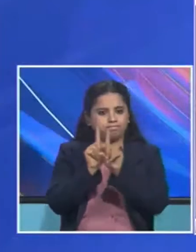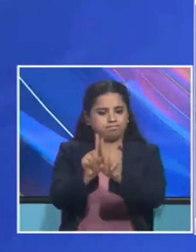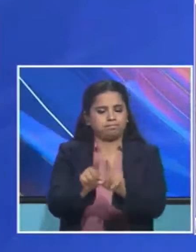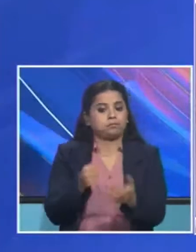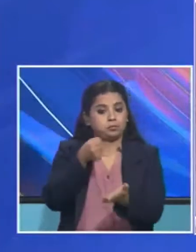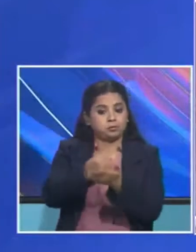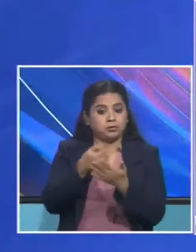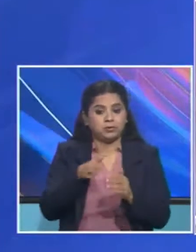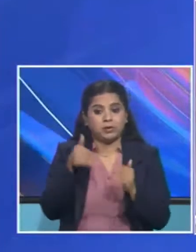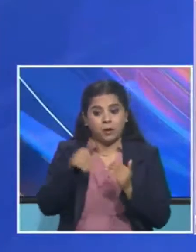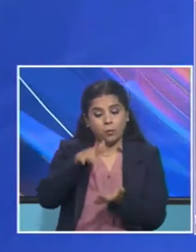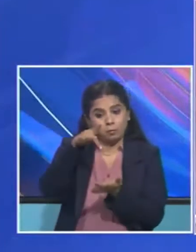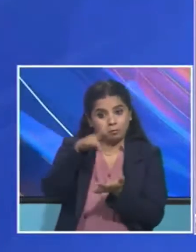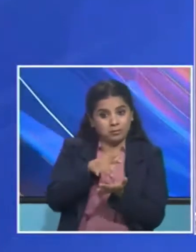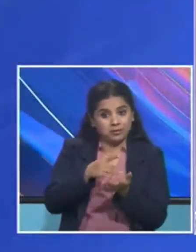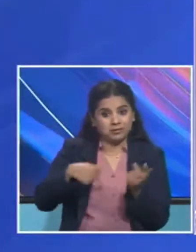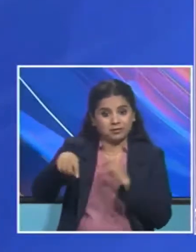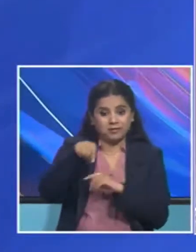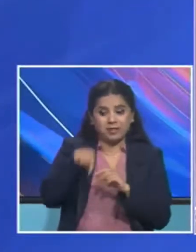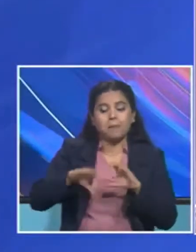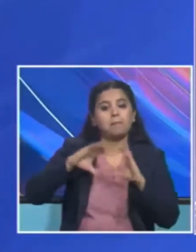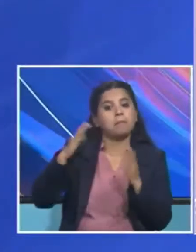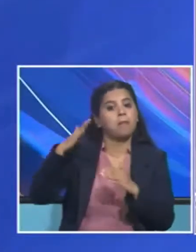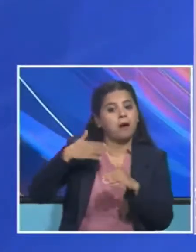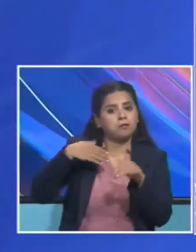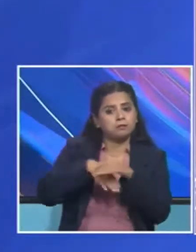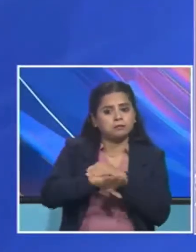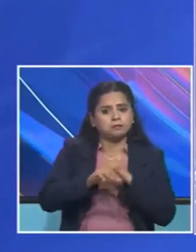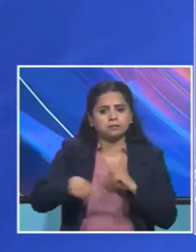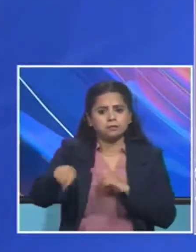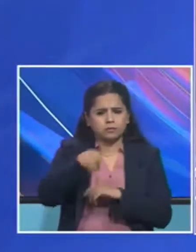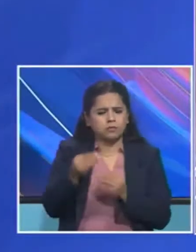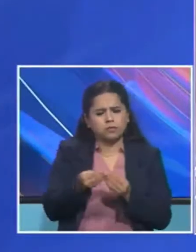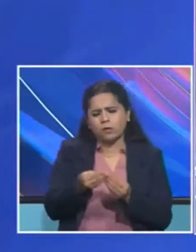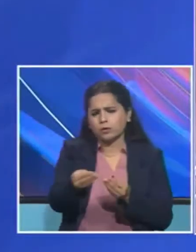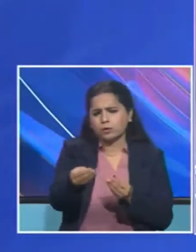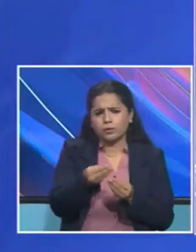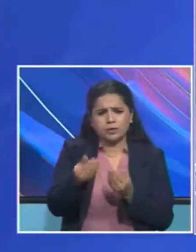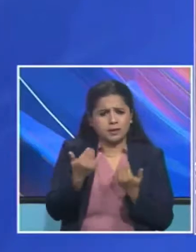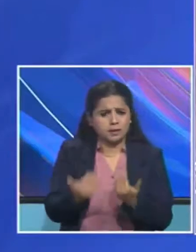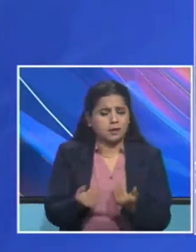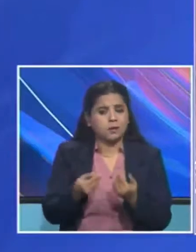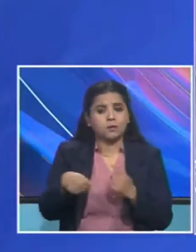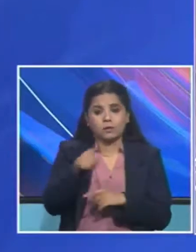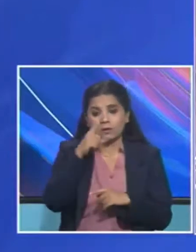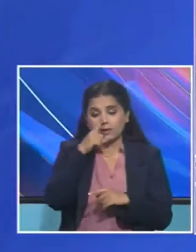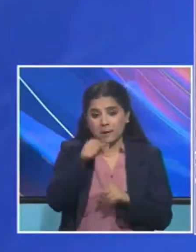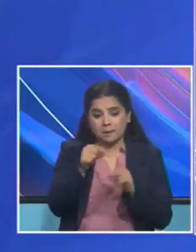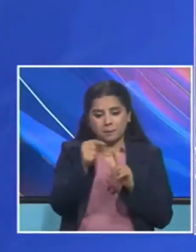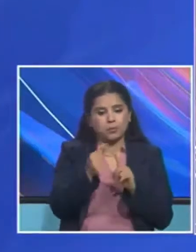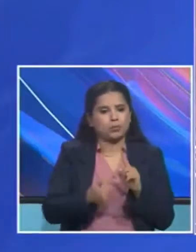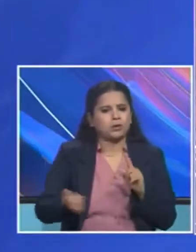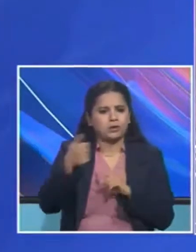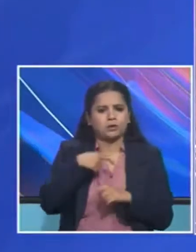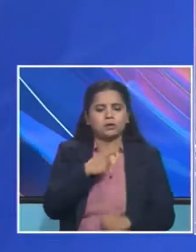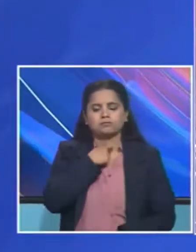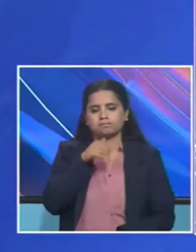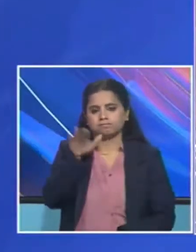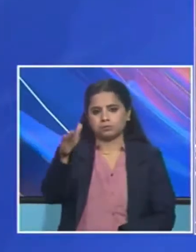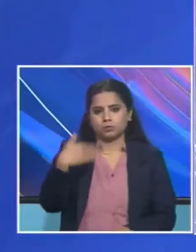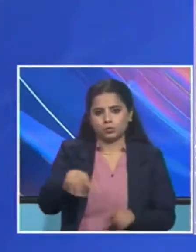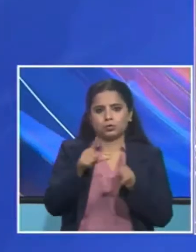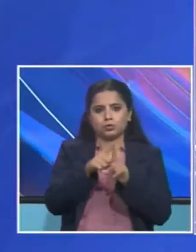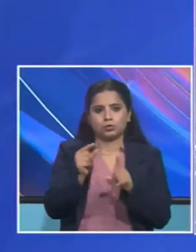reached the venue, the Central Hall of Parliament, wherein, in just a few moments from now, Madam Draupadi Murmu will be sworn in as the